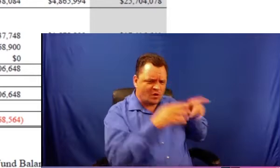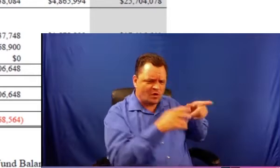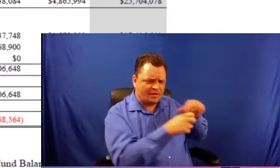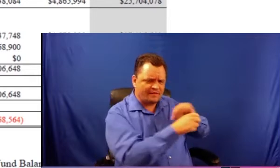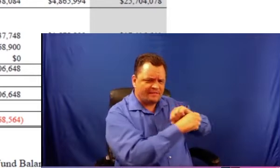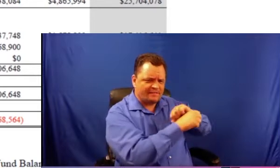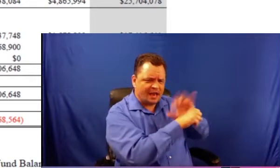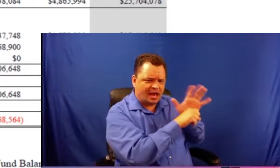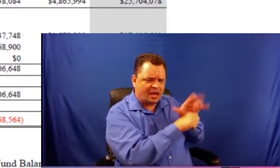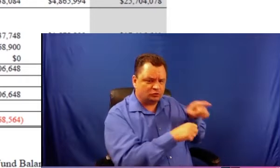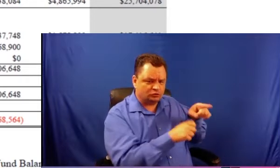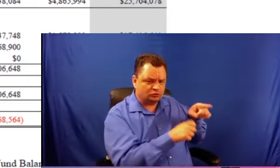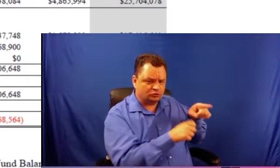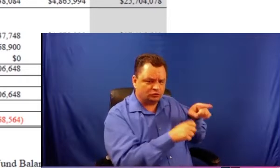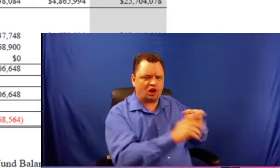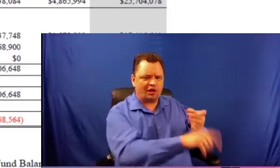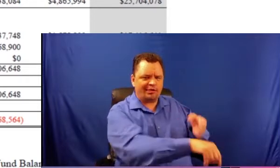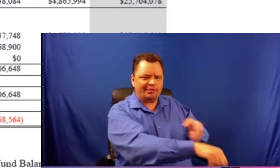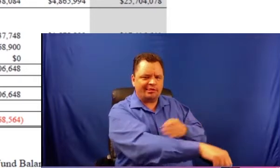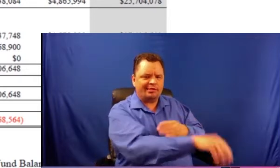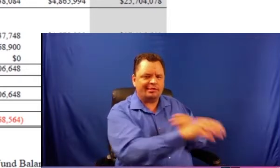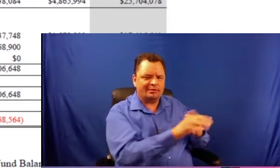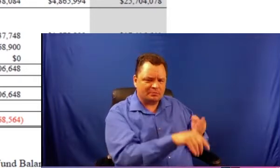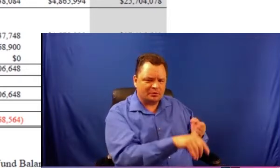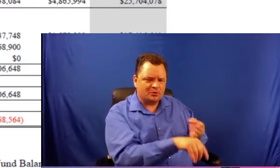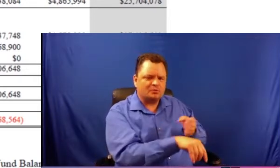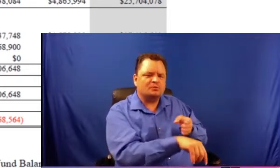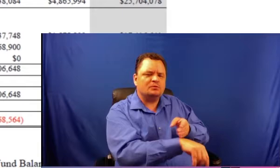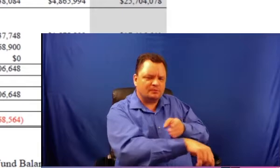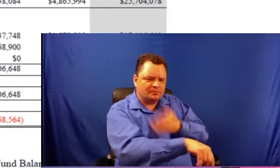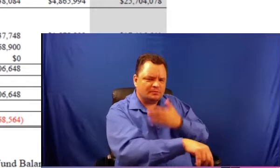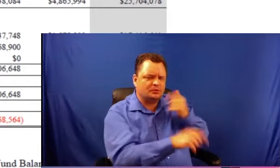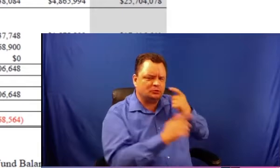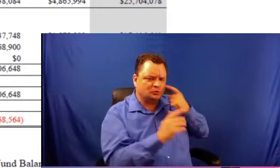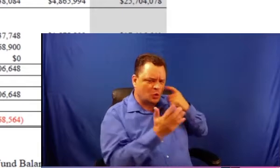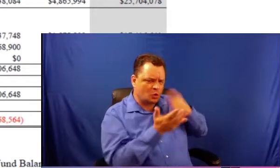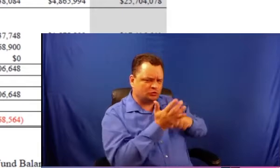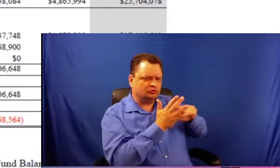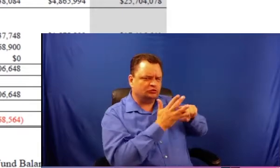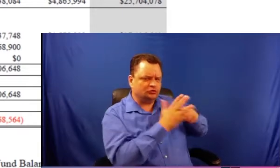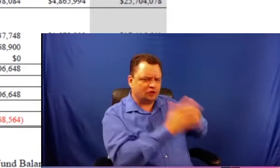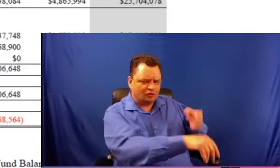some, and it has improved slightly since the last time we met.